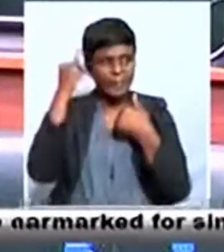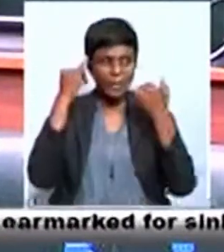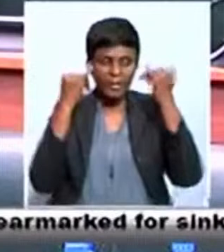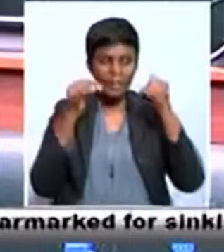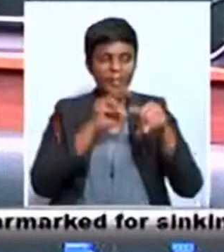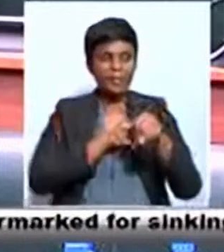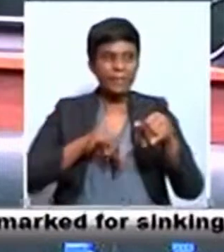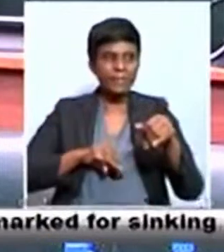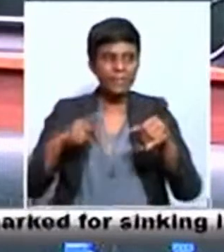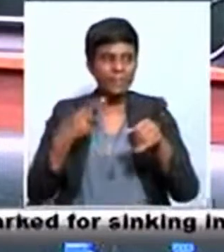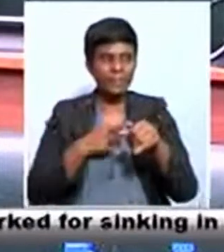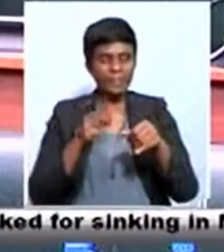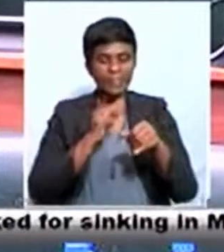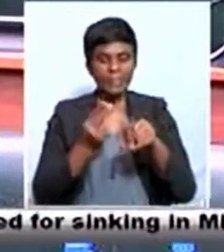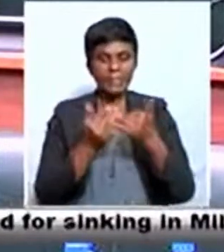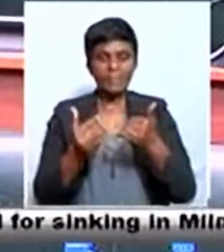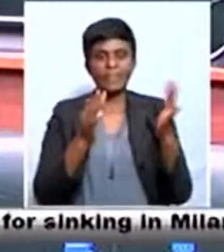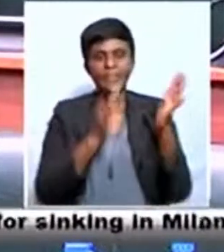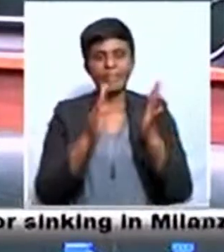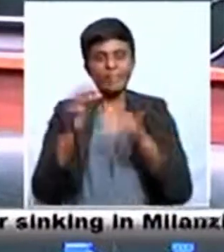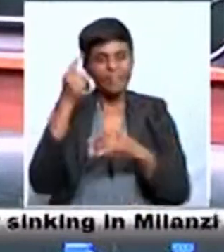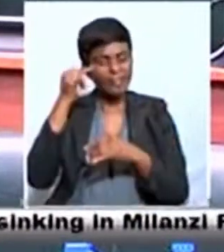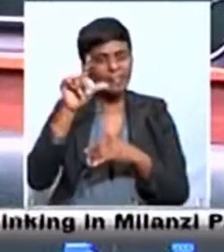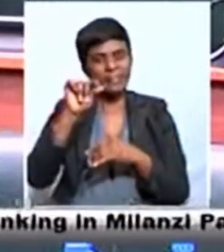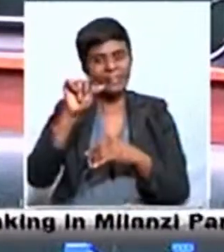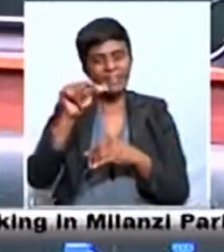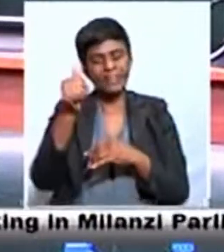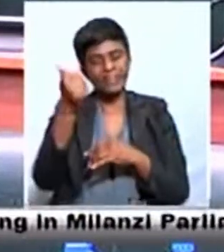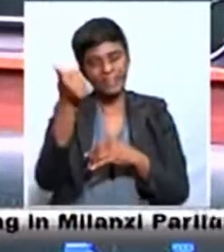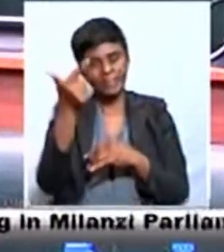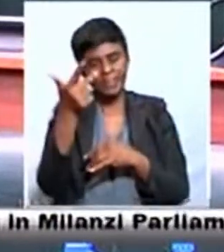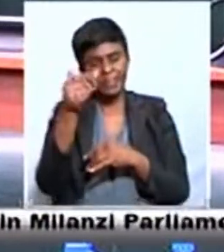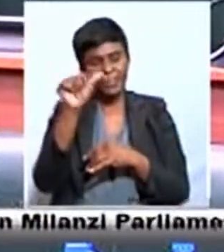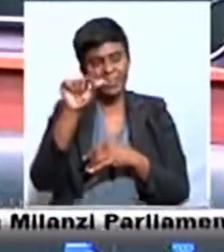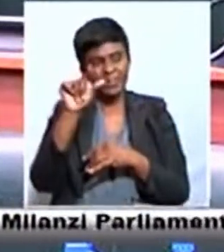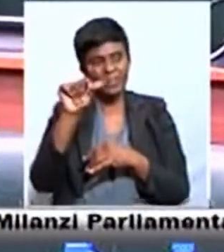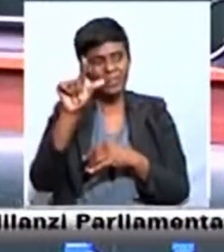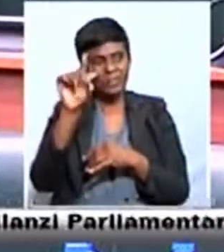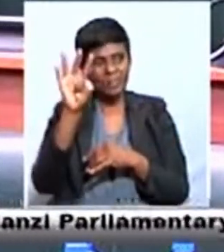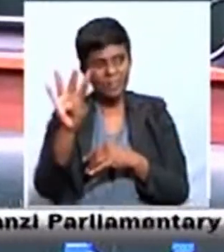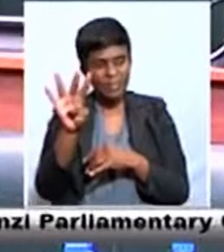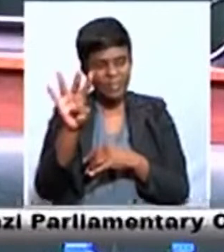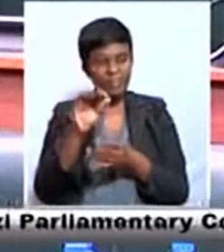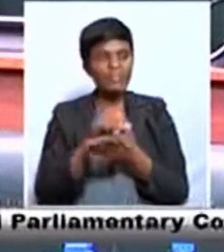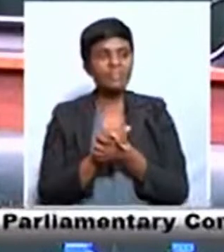parliament as we plan for 2024. So